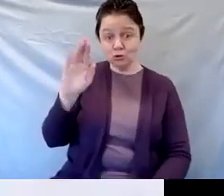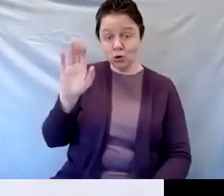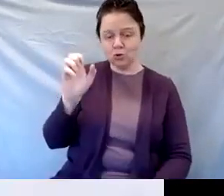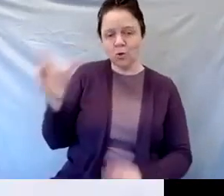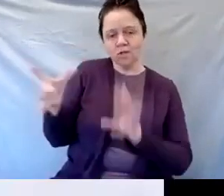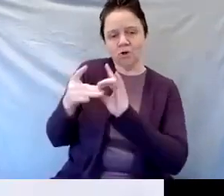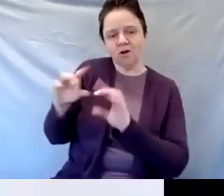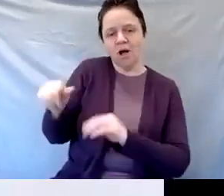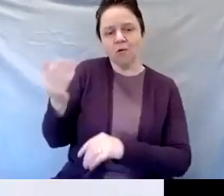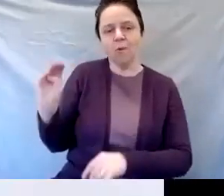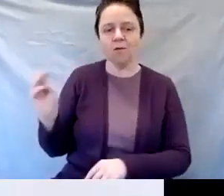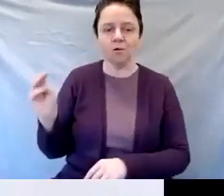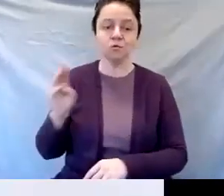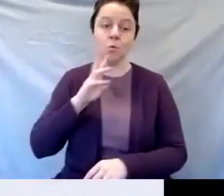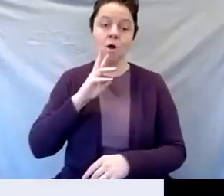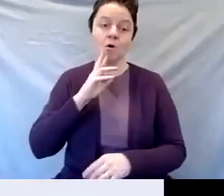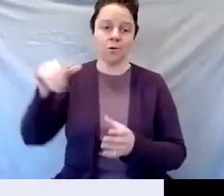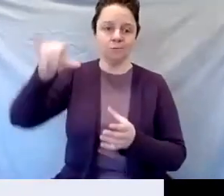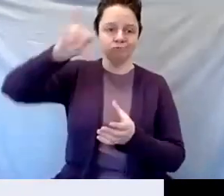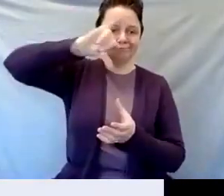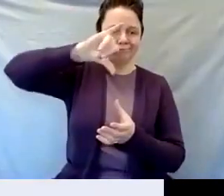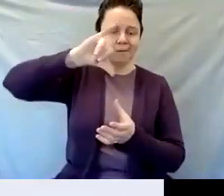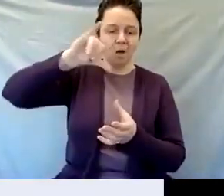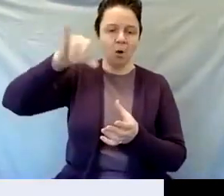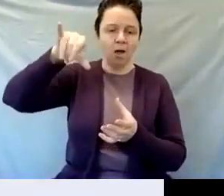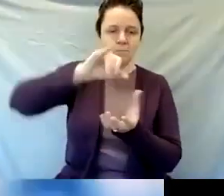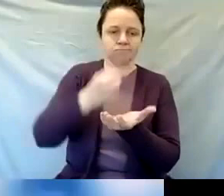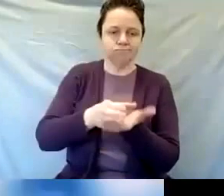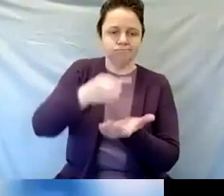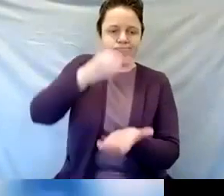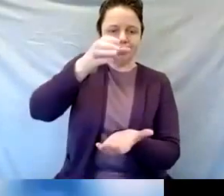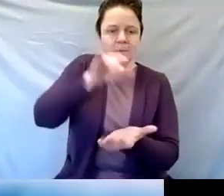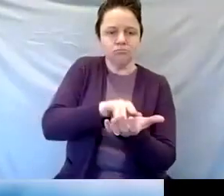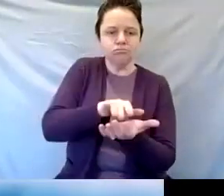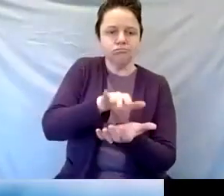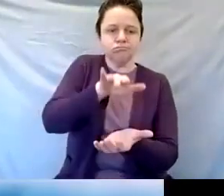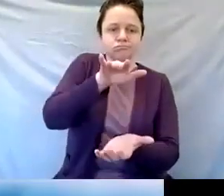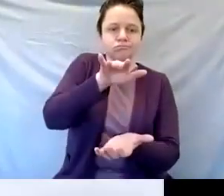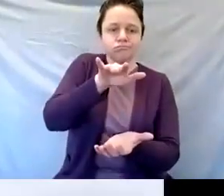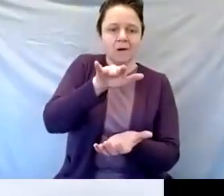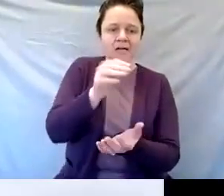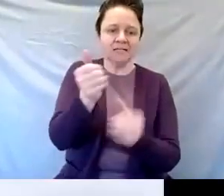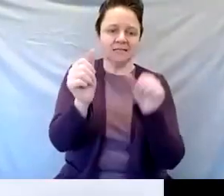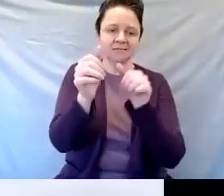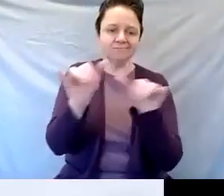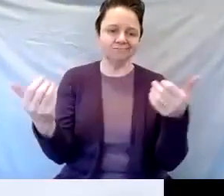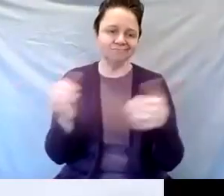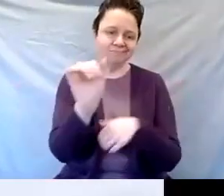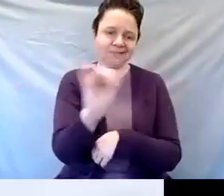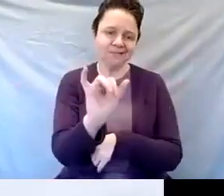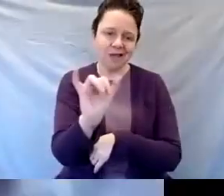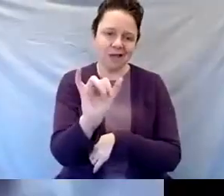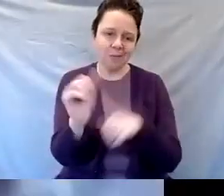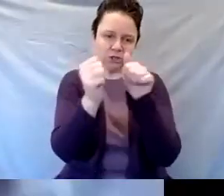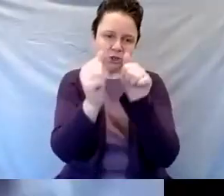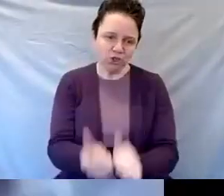water, when you put it into a container, water is going to take the shape of that container. Water is going to seek its own level. Water is going to do all of those things